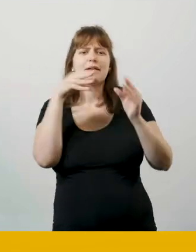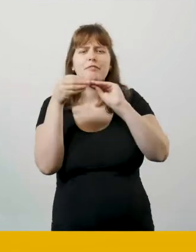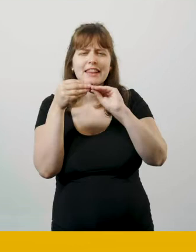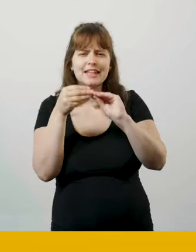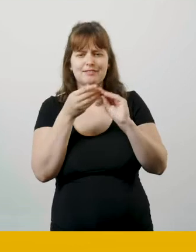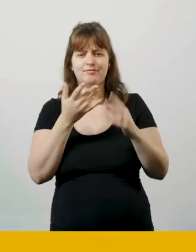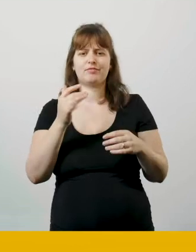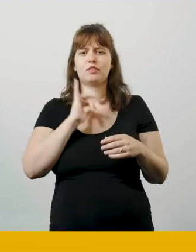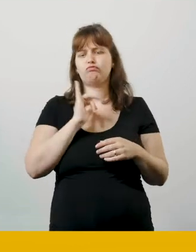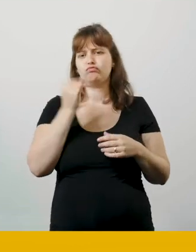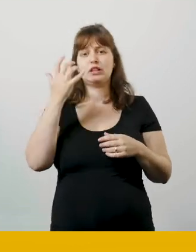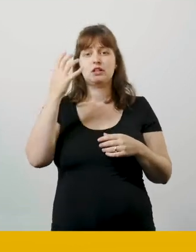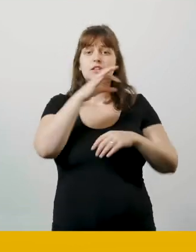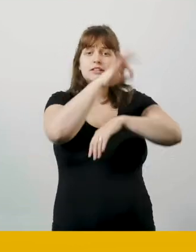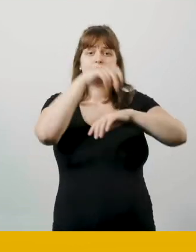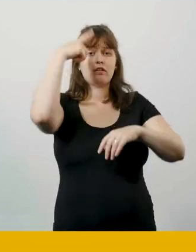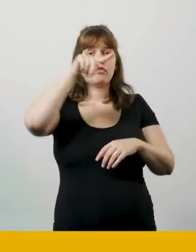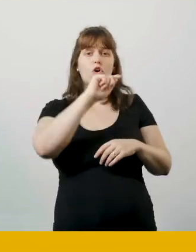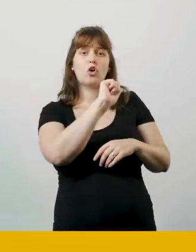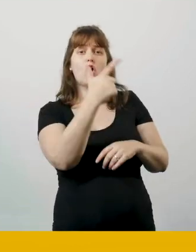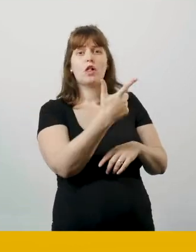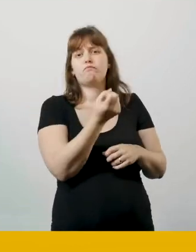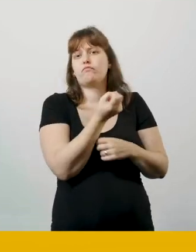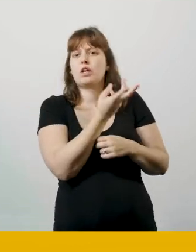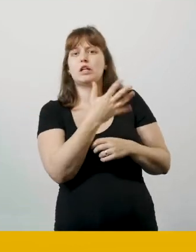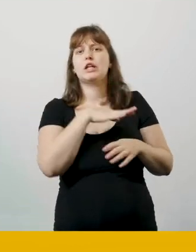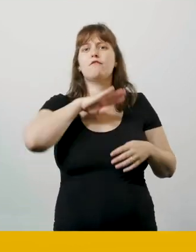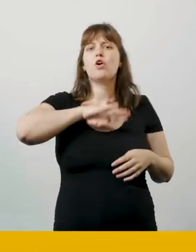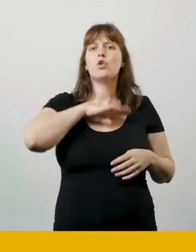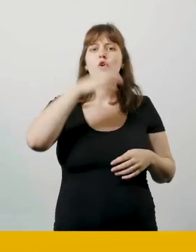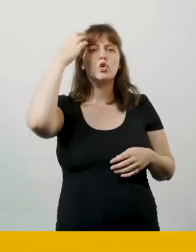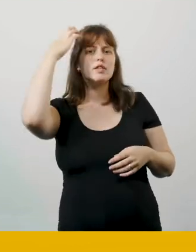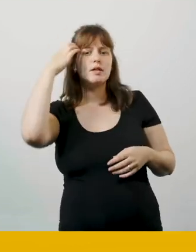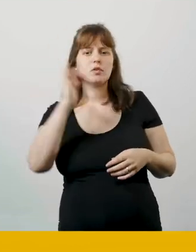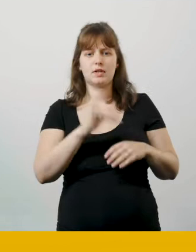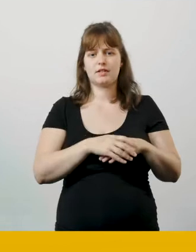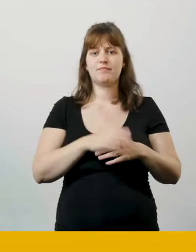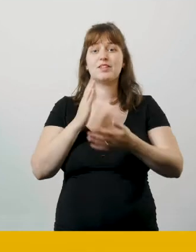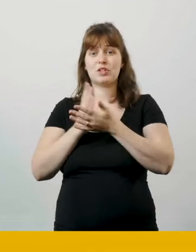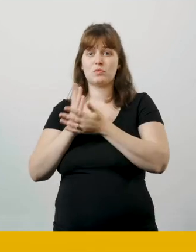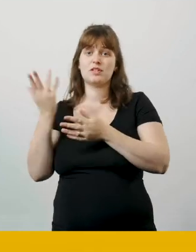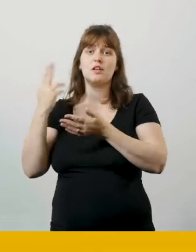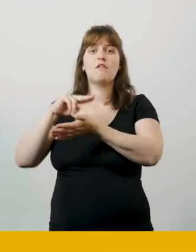simple concept on design for all. It has been defined in the Stockholm Declaration.